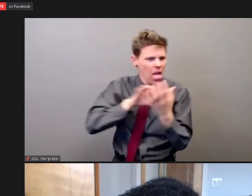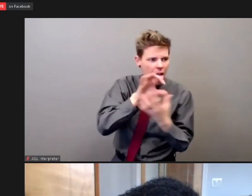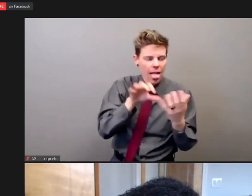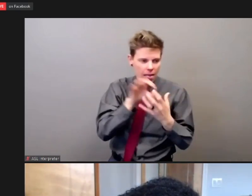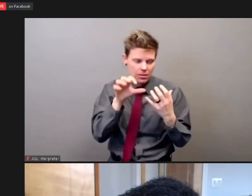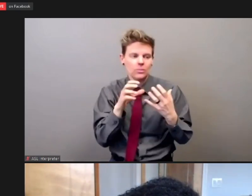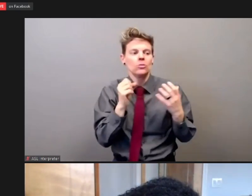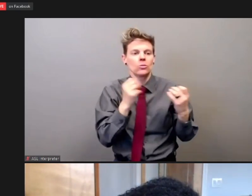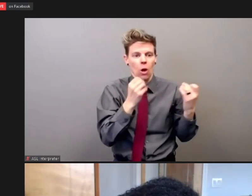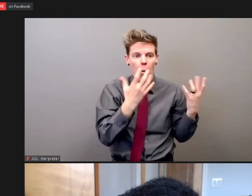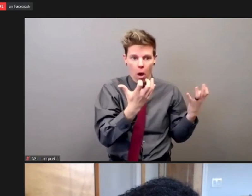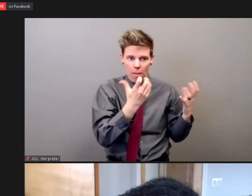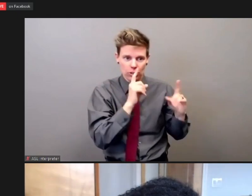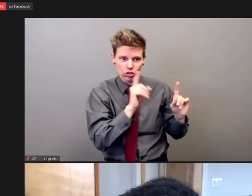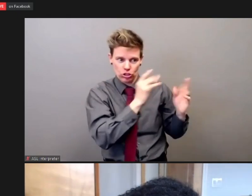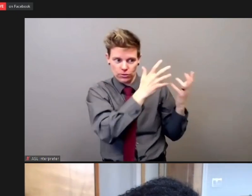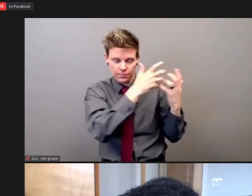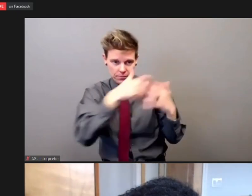an